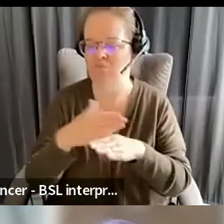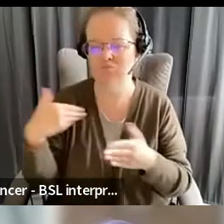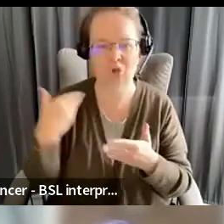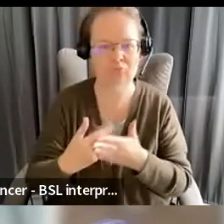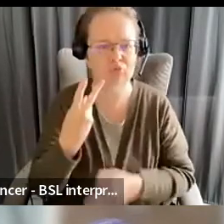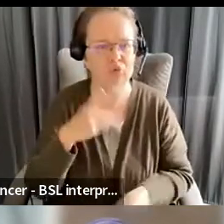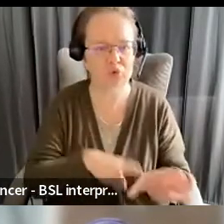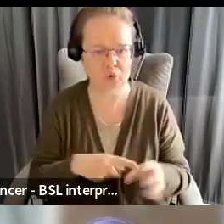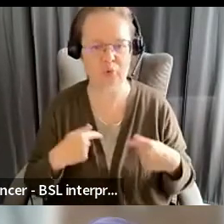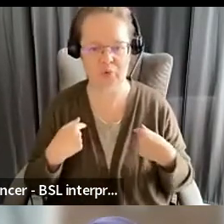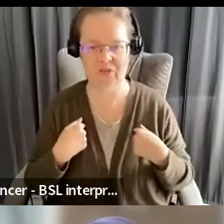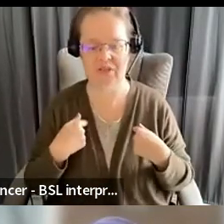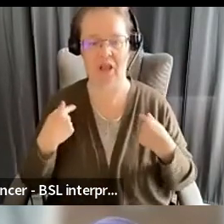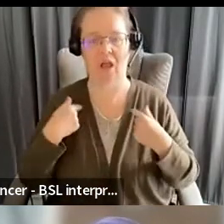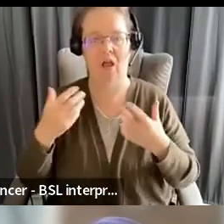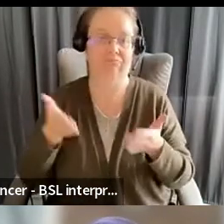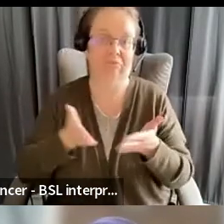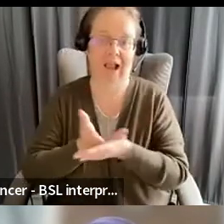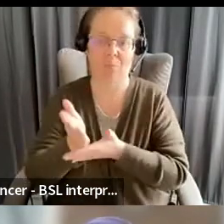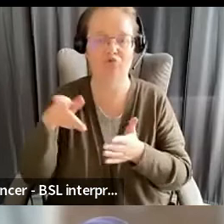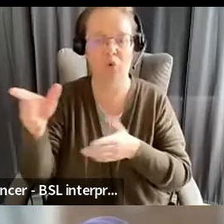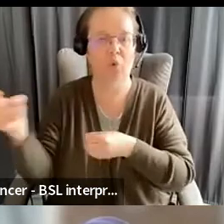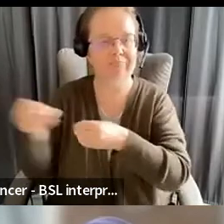through CISIS acquisition.